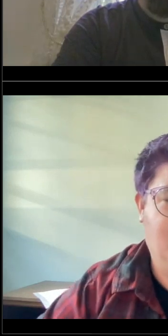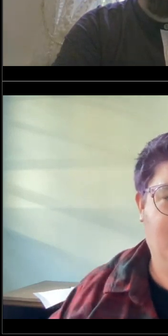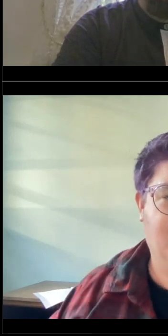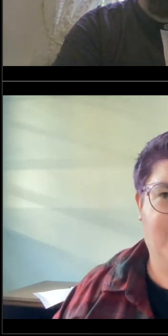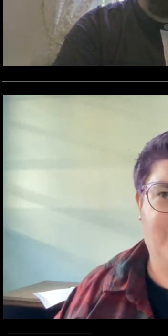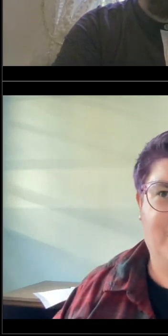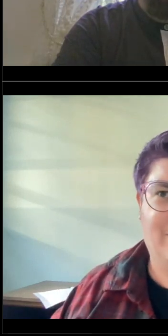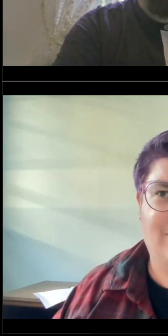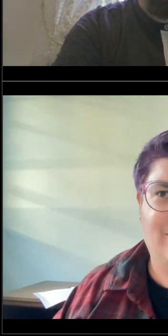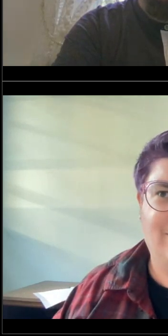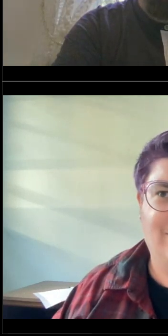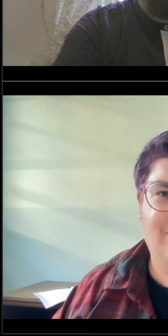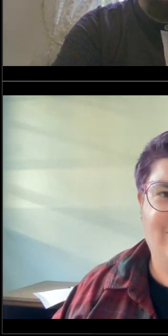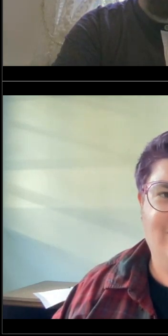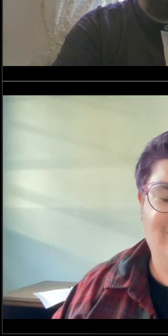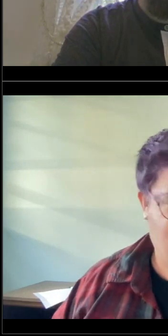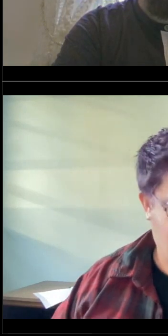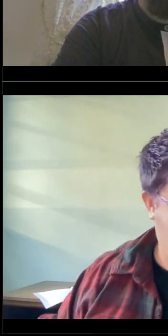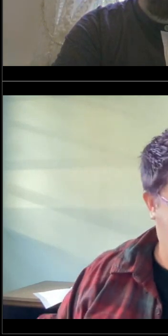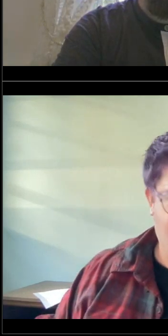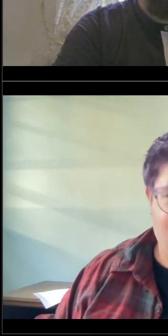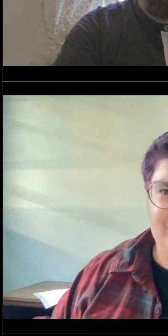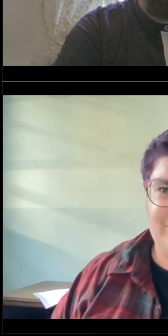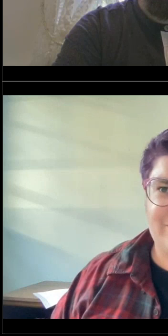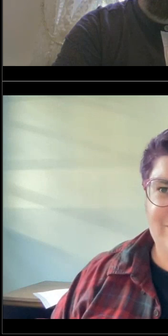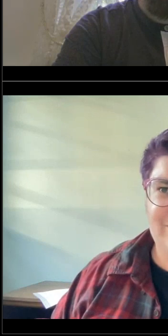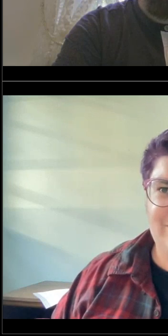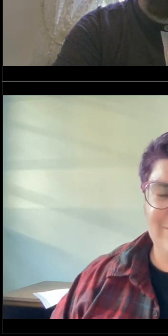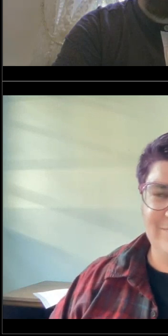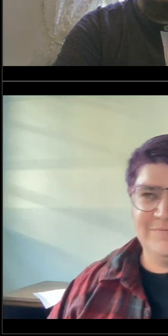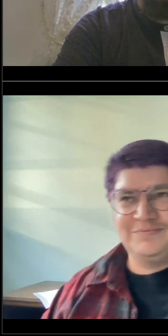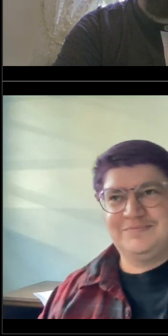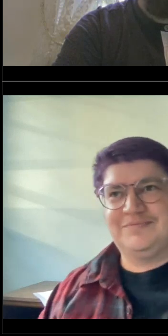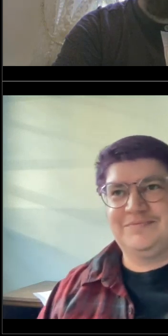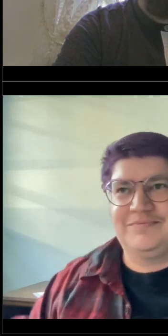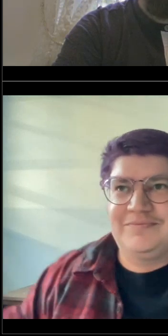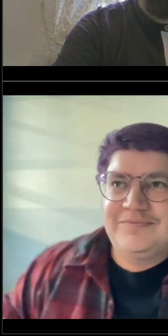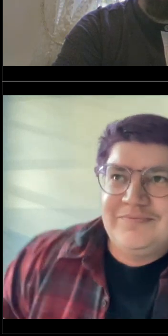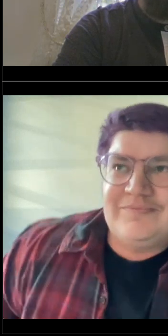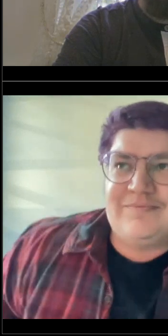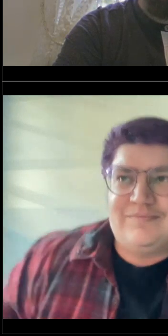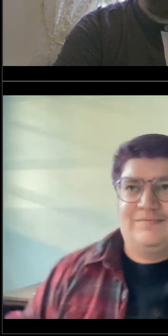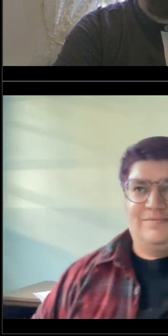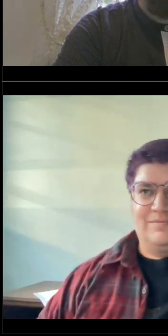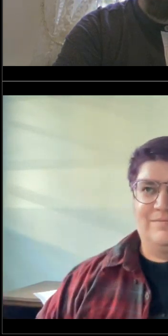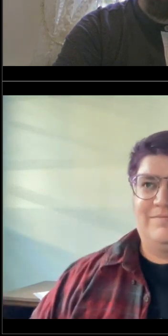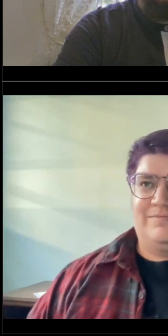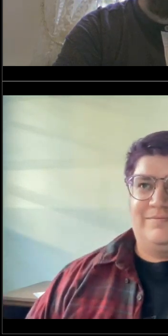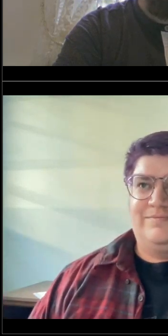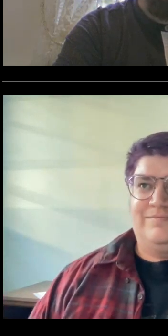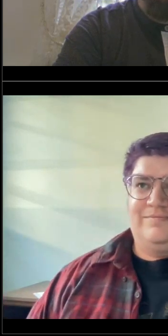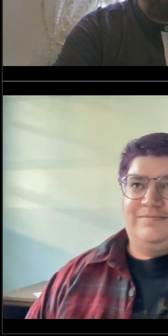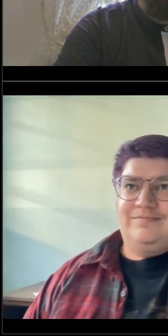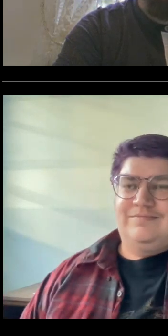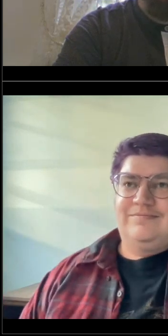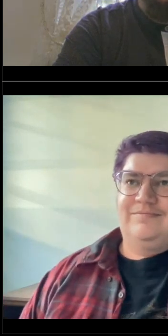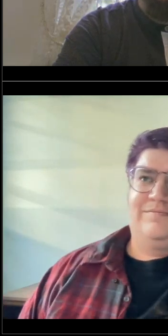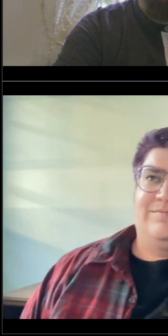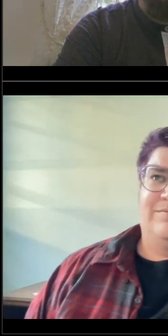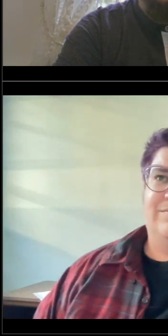That was a good addendum, and I'd say that applies both to the, using they. If you're going to do it for everyone. It's the same with asking